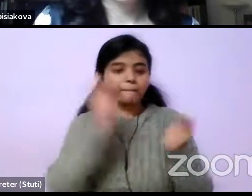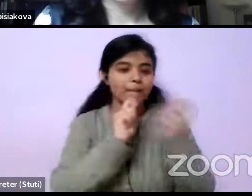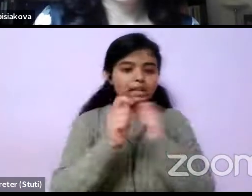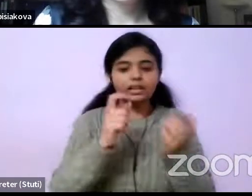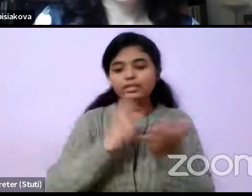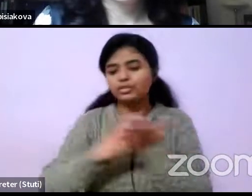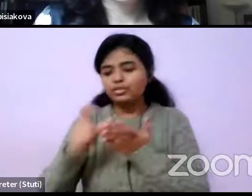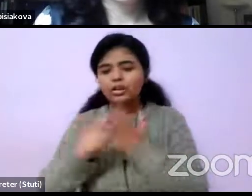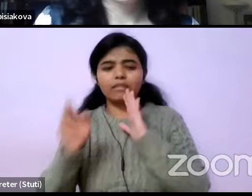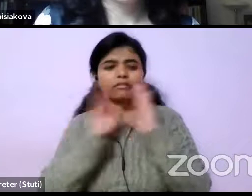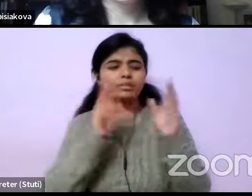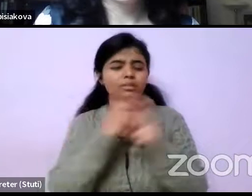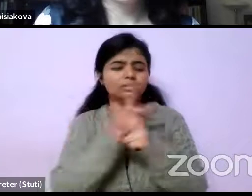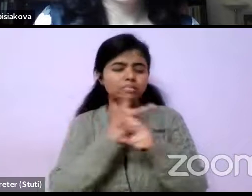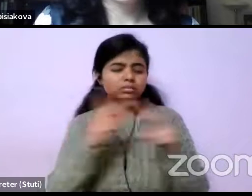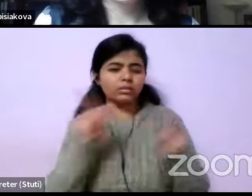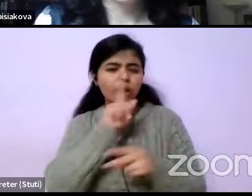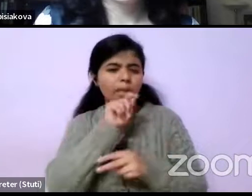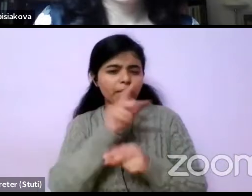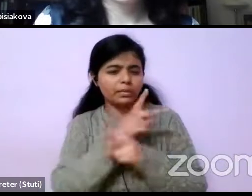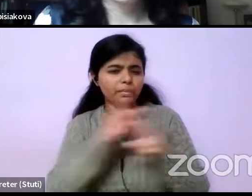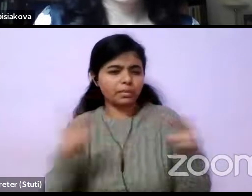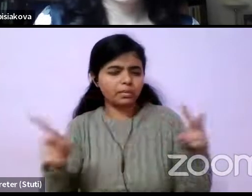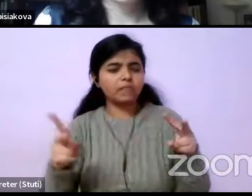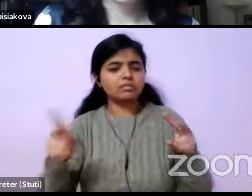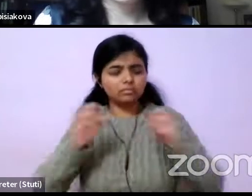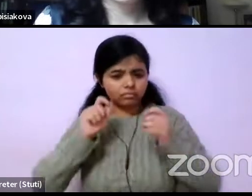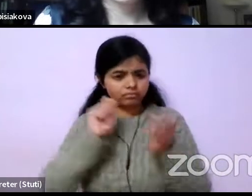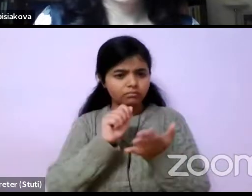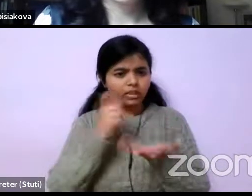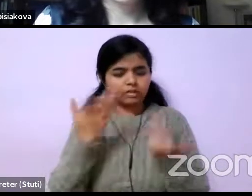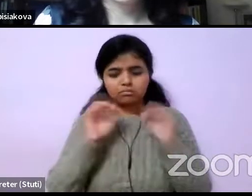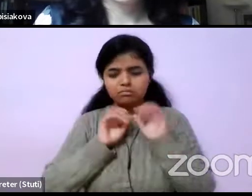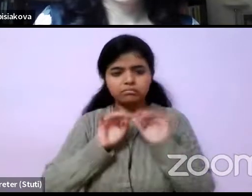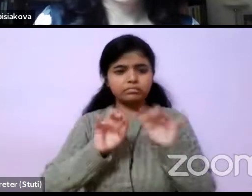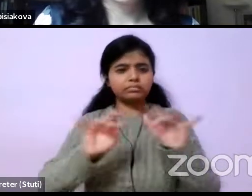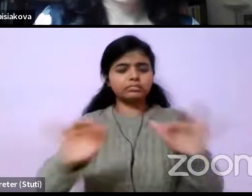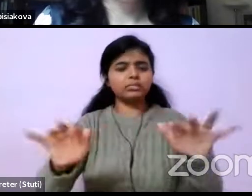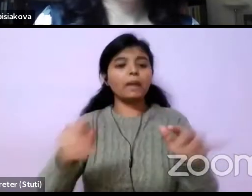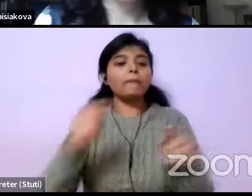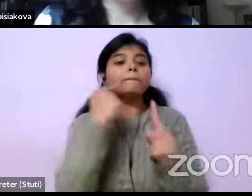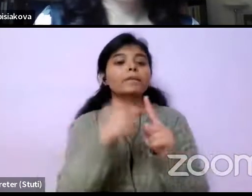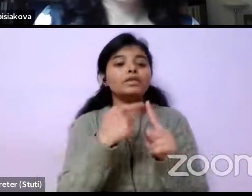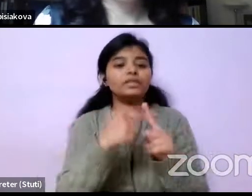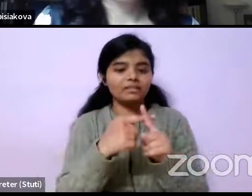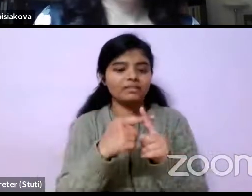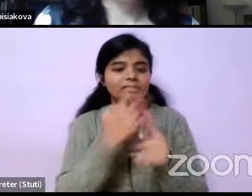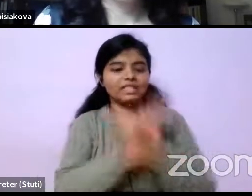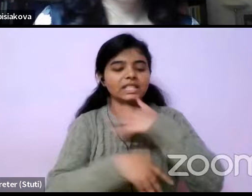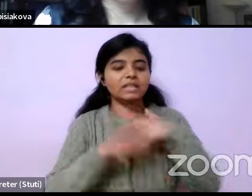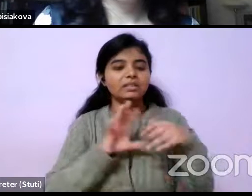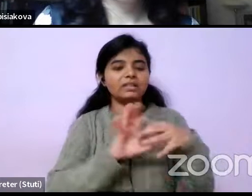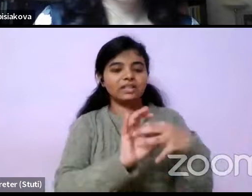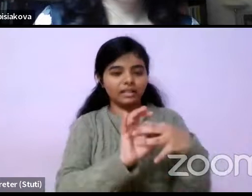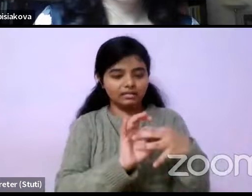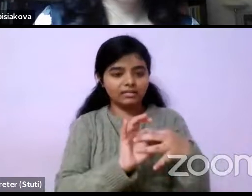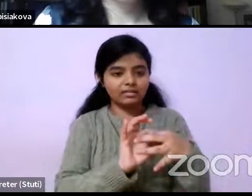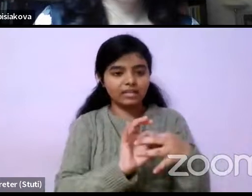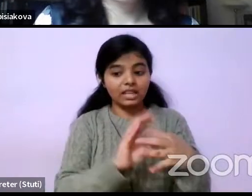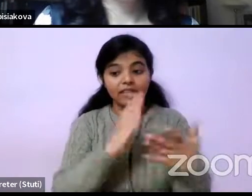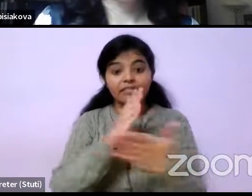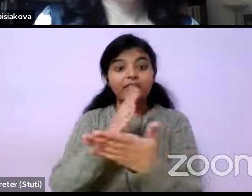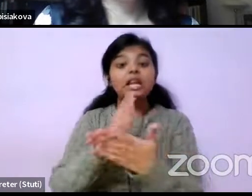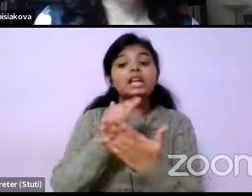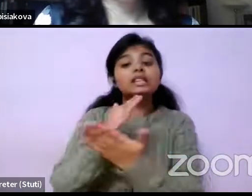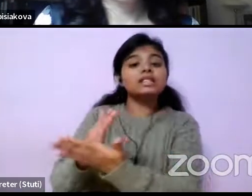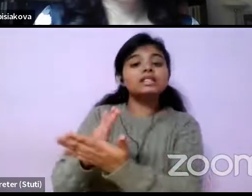social media, more proactively to talk about positives of disabled people, to resist the